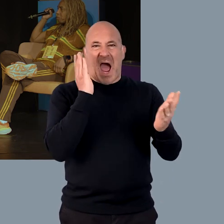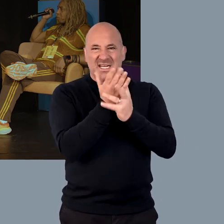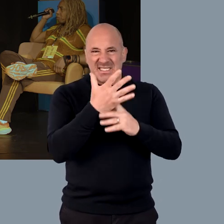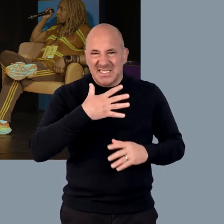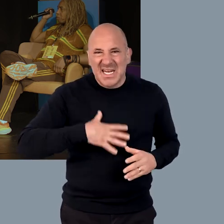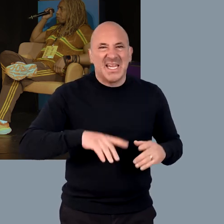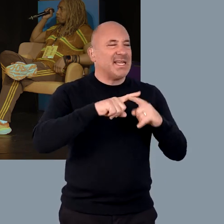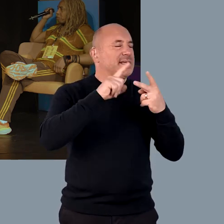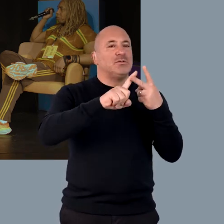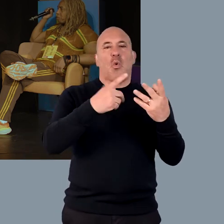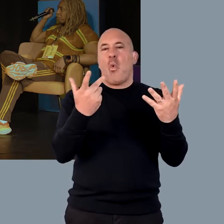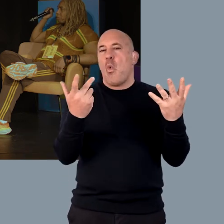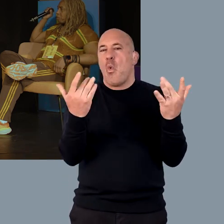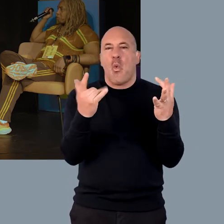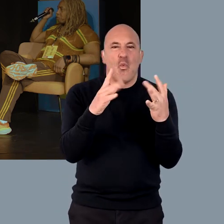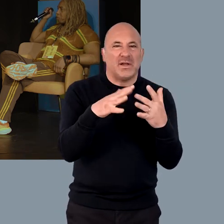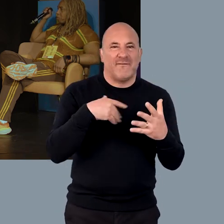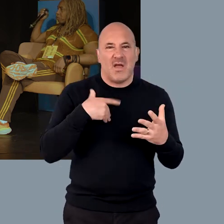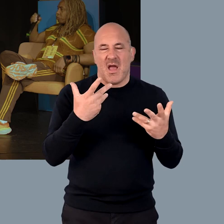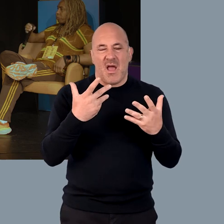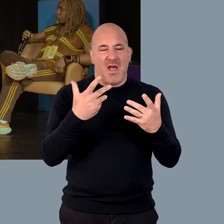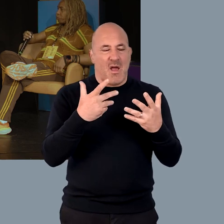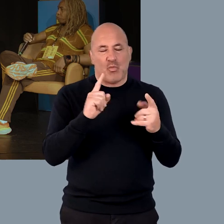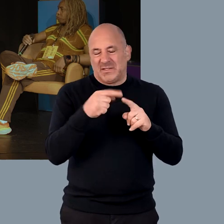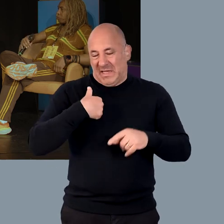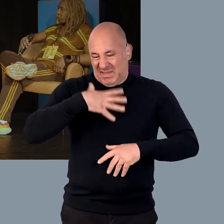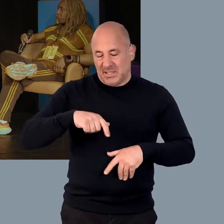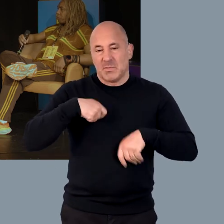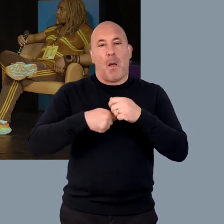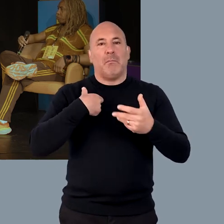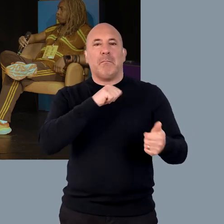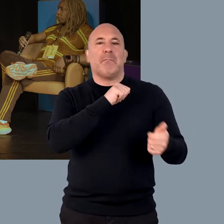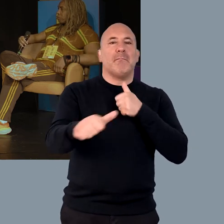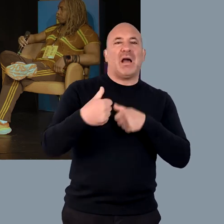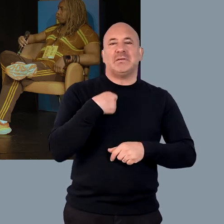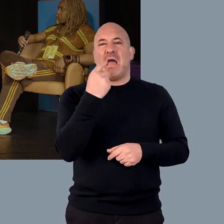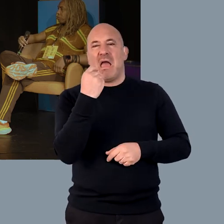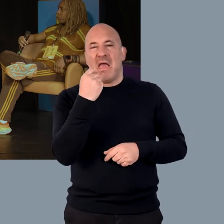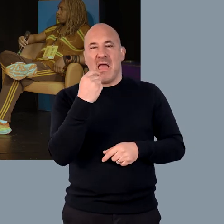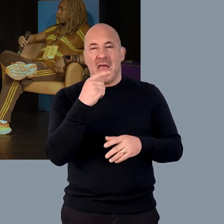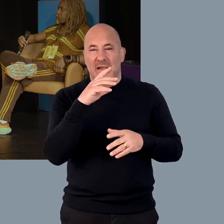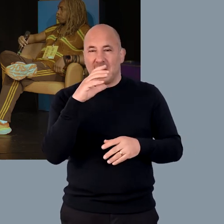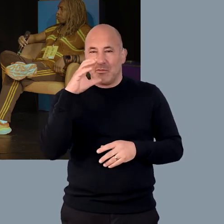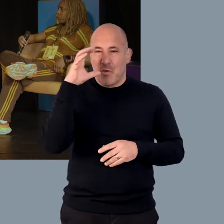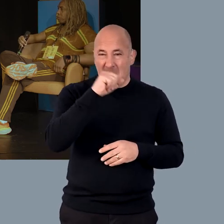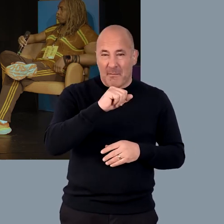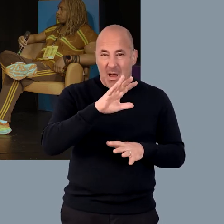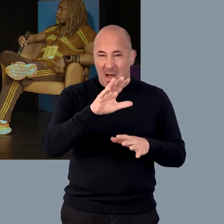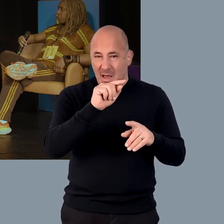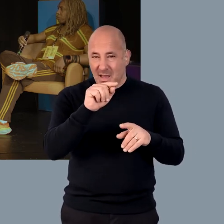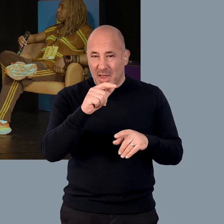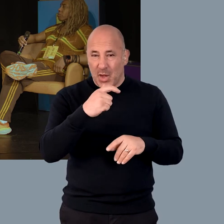and sometimes like what you need whether access needs or You know what whatever to make you